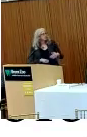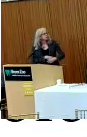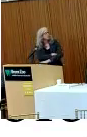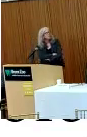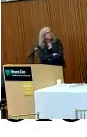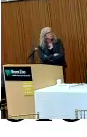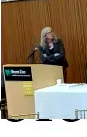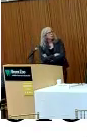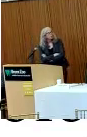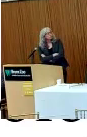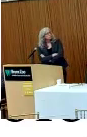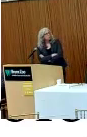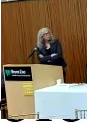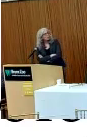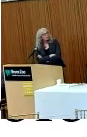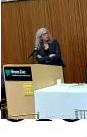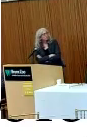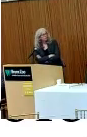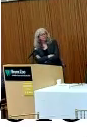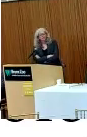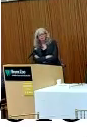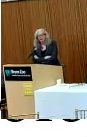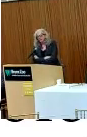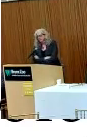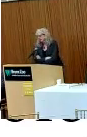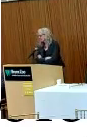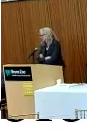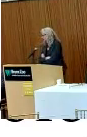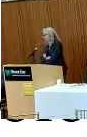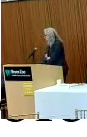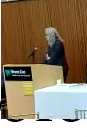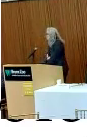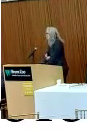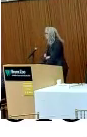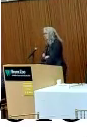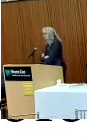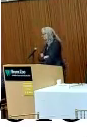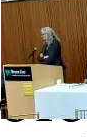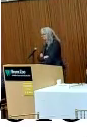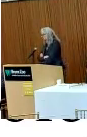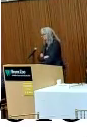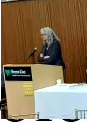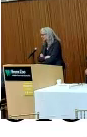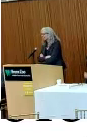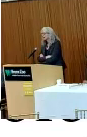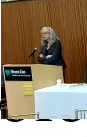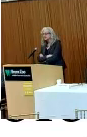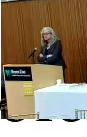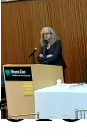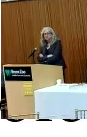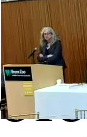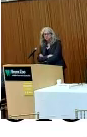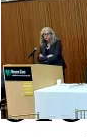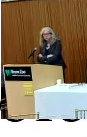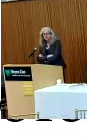surprising I don't think is that more homeowners of color are accessing FHA Loans than conventional mortgages and